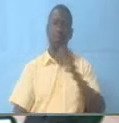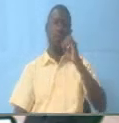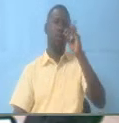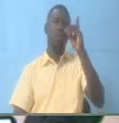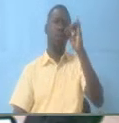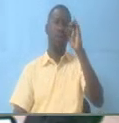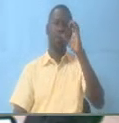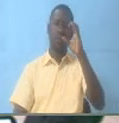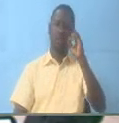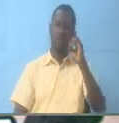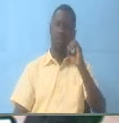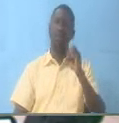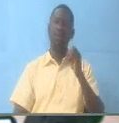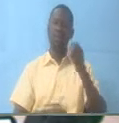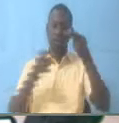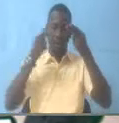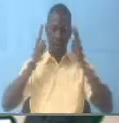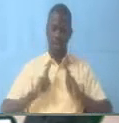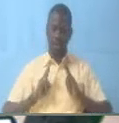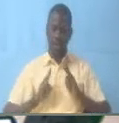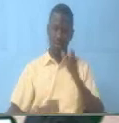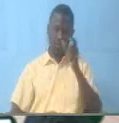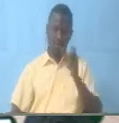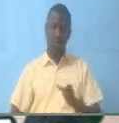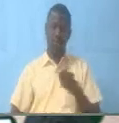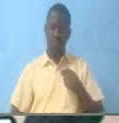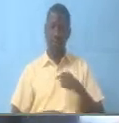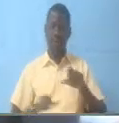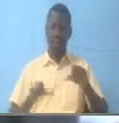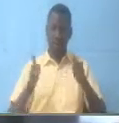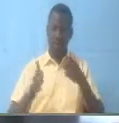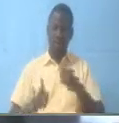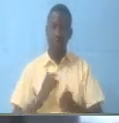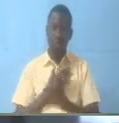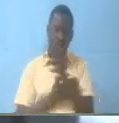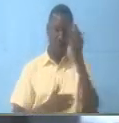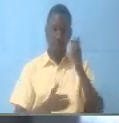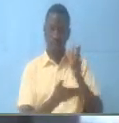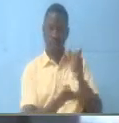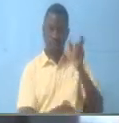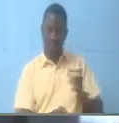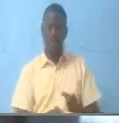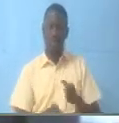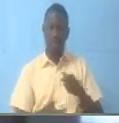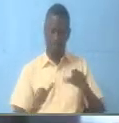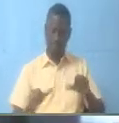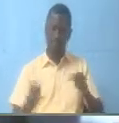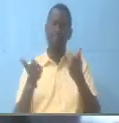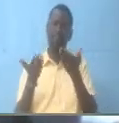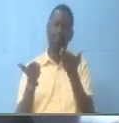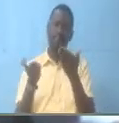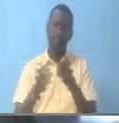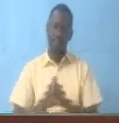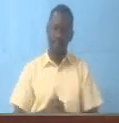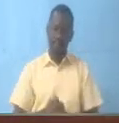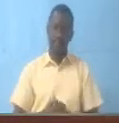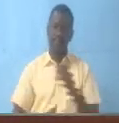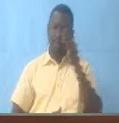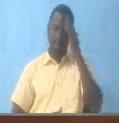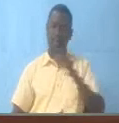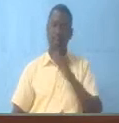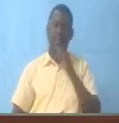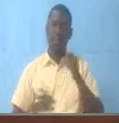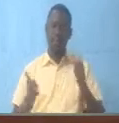Odeko. Council, if we're ready with this morning's witness, you may please proceed. Thank you, Mr. Chairman. Good morning, Mr. Chairman. Good